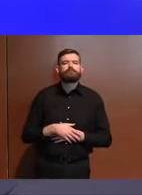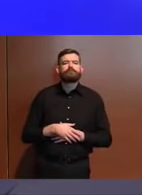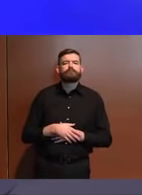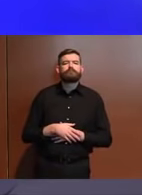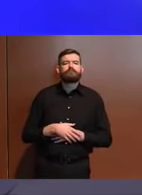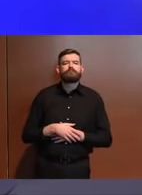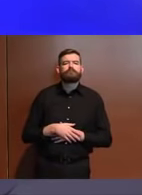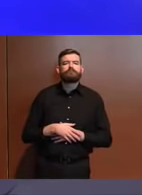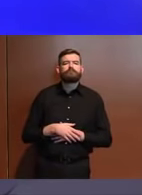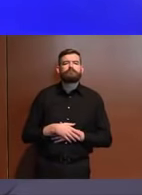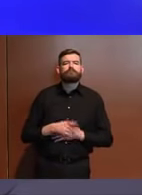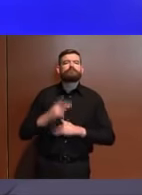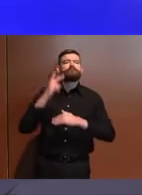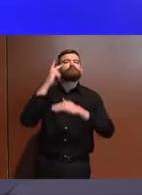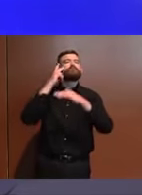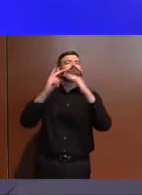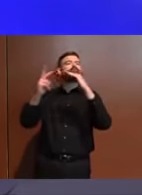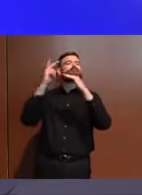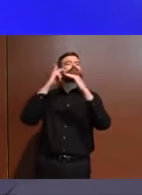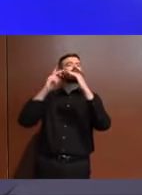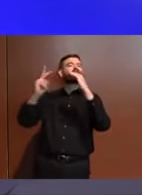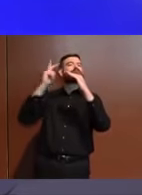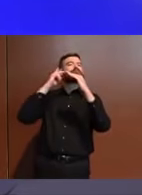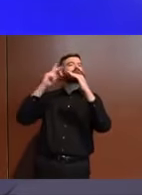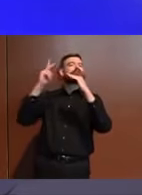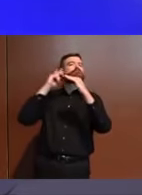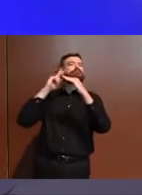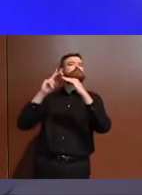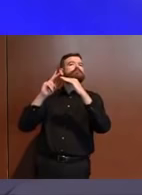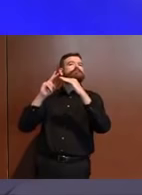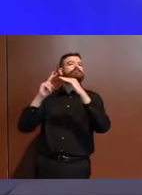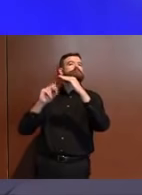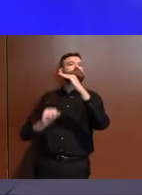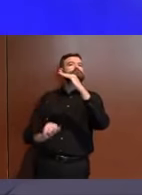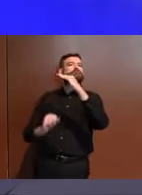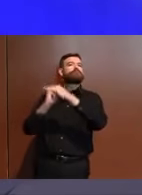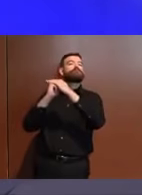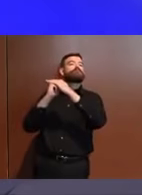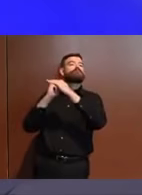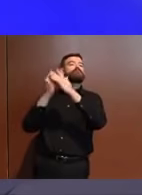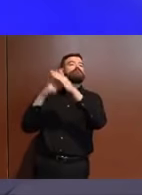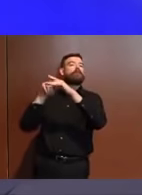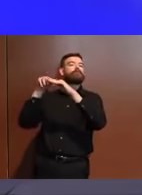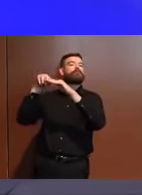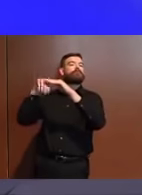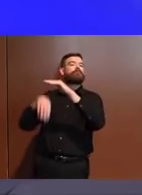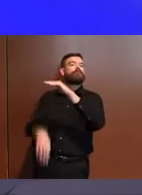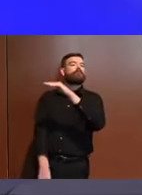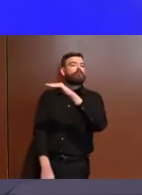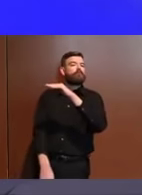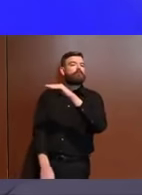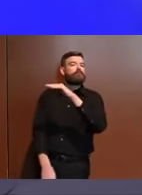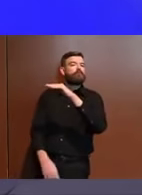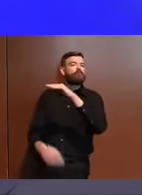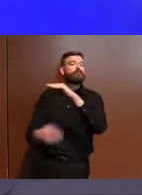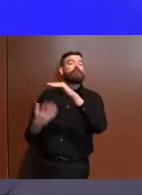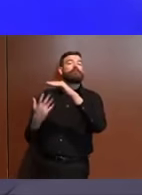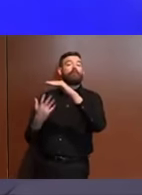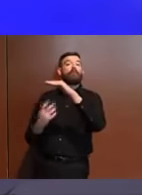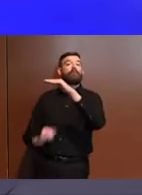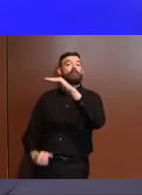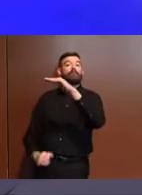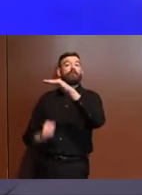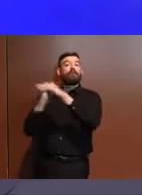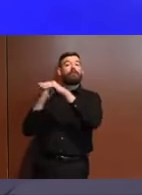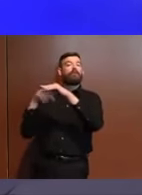we're expecting the peak of people who will need critical care beds to be? I don't have that